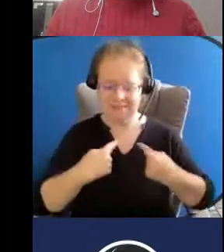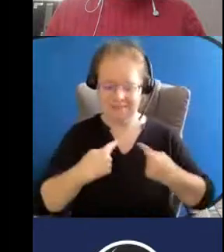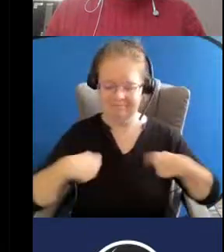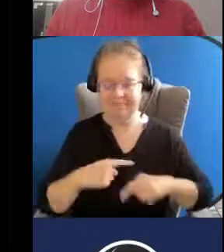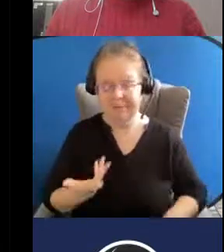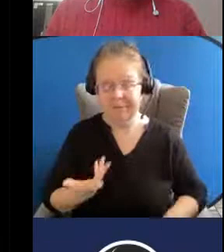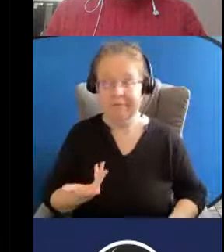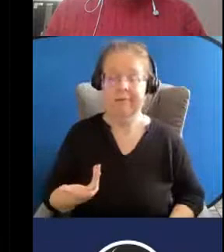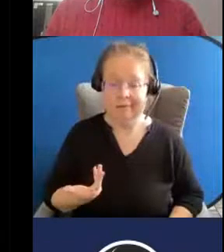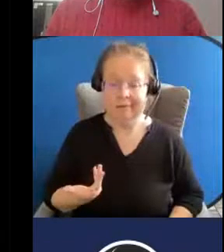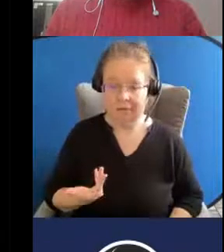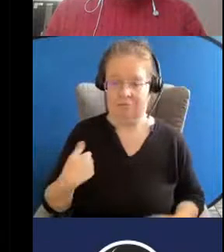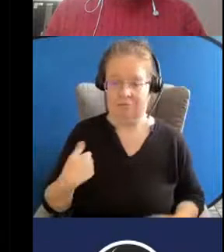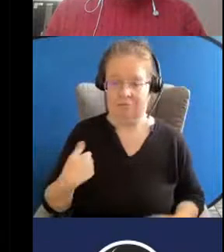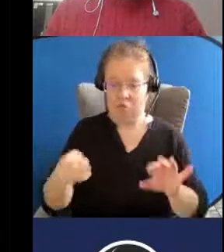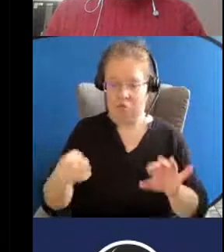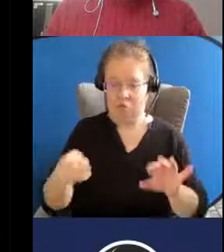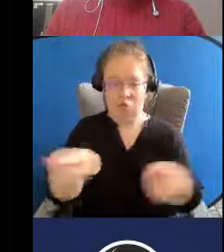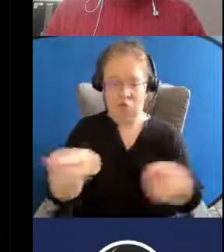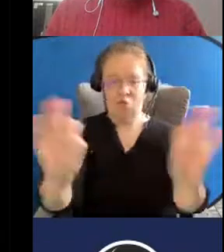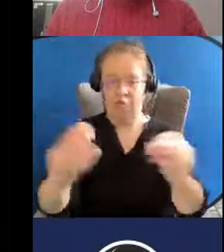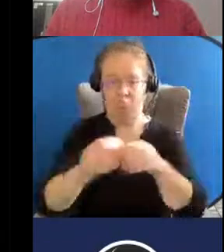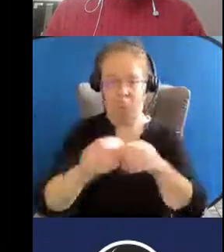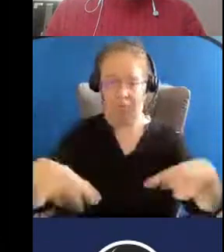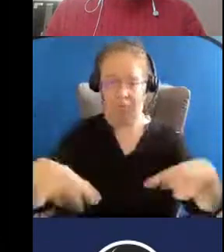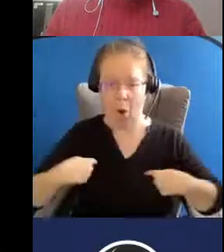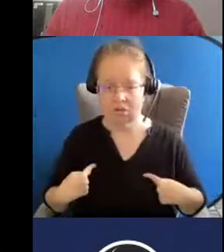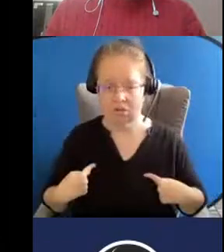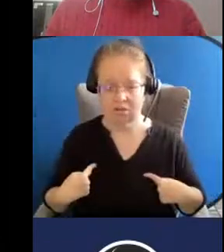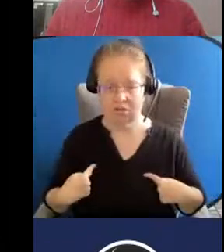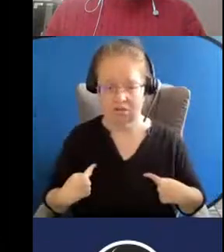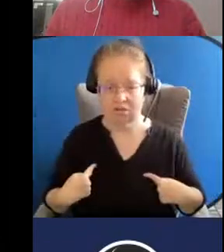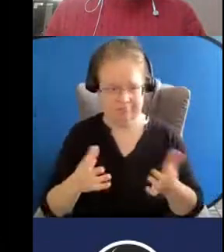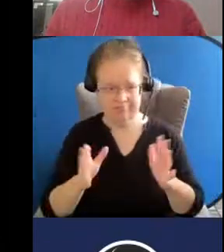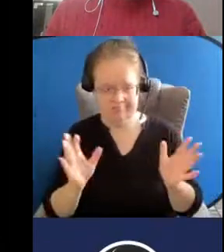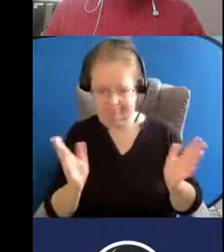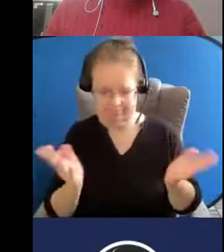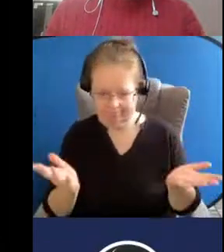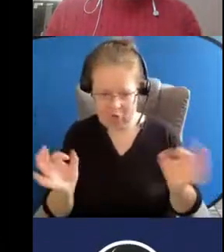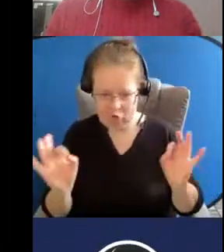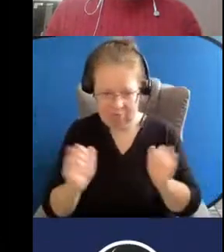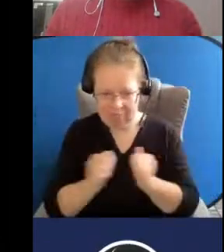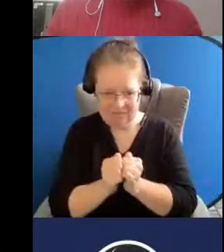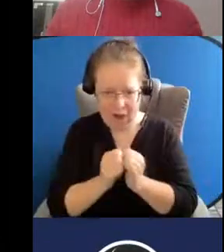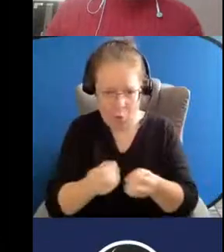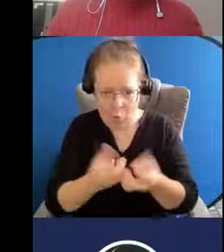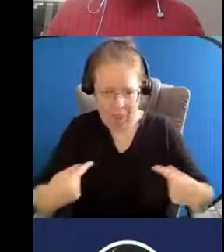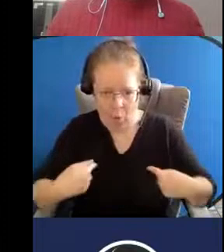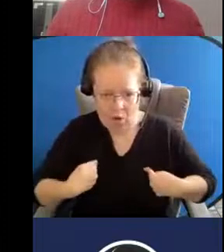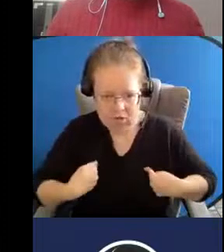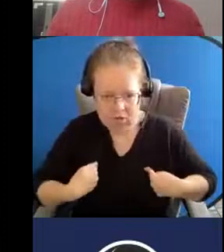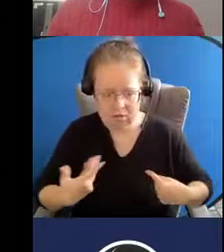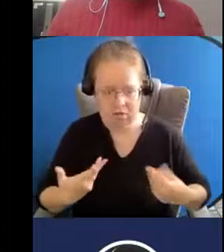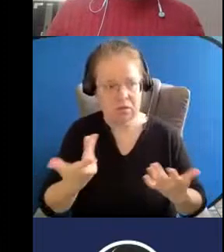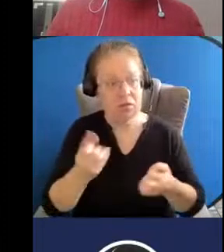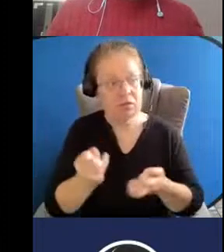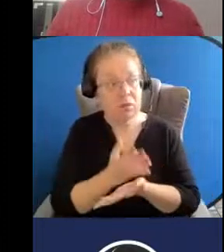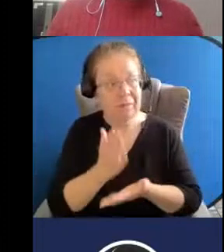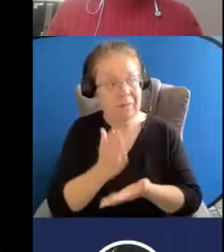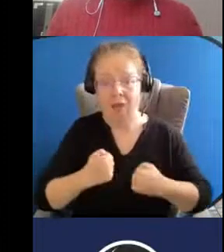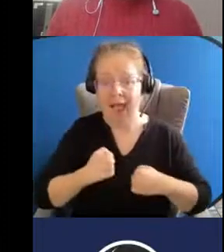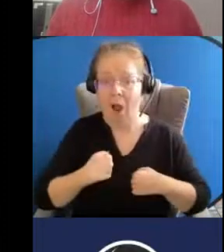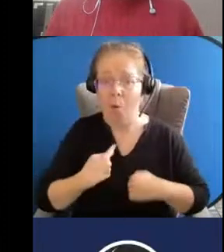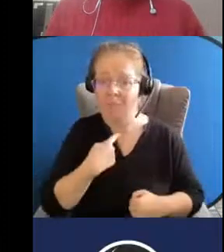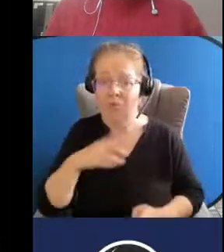there's nothing about us without us, excuse me. And being able to make sure that our voices